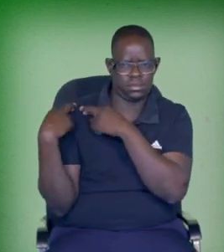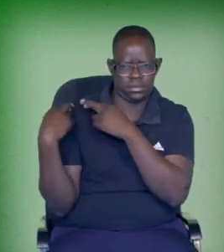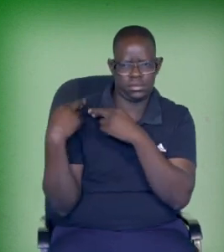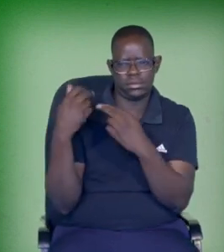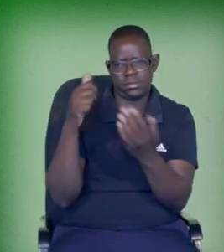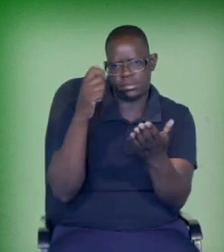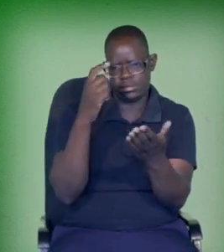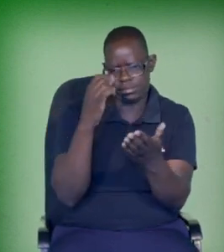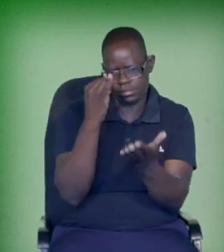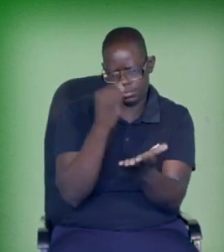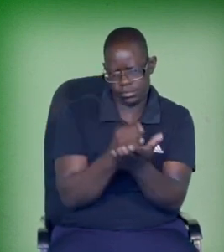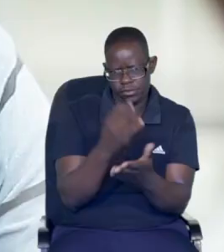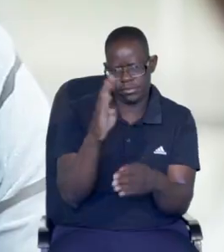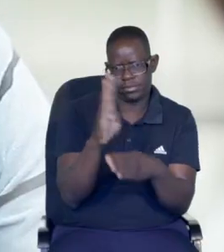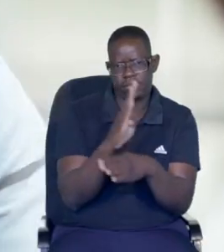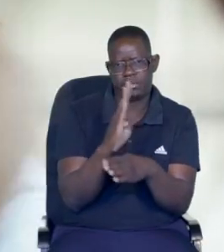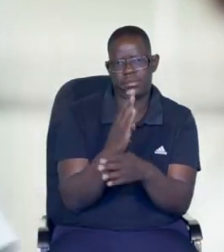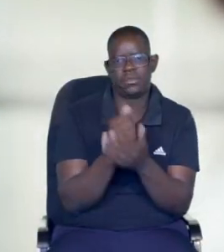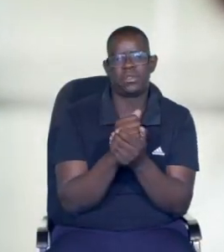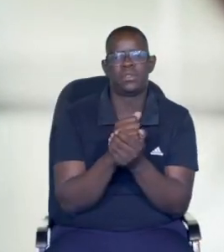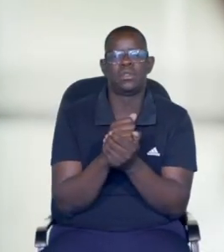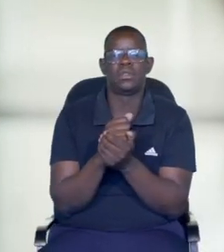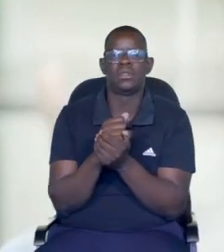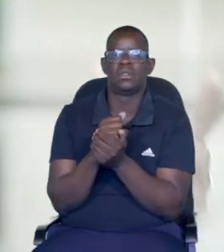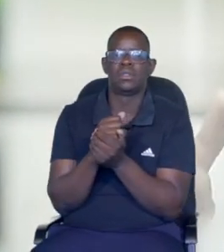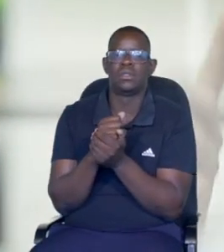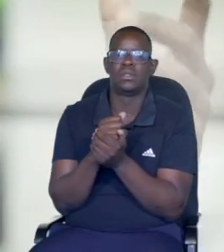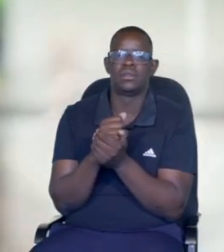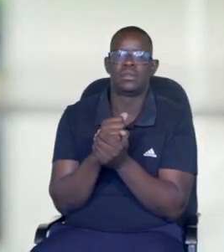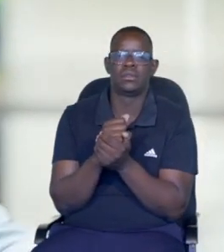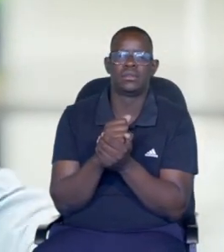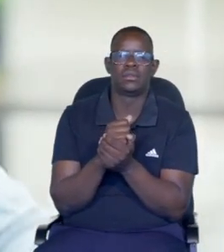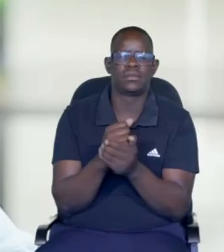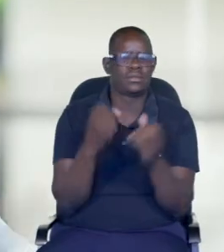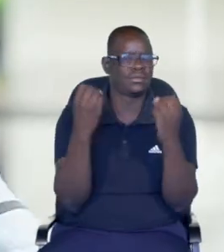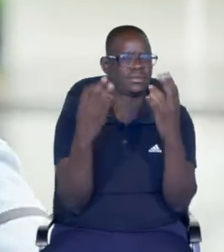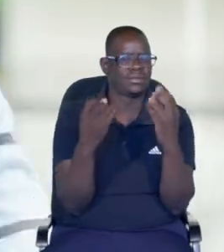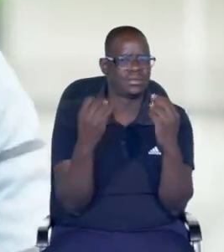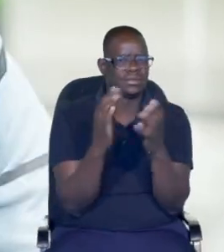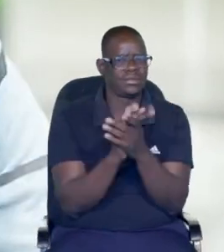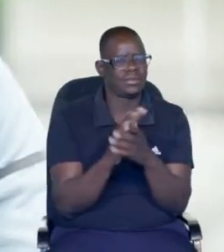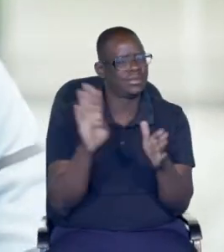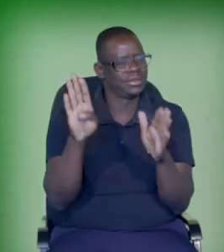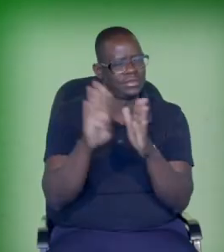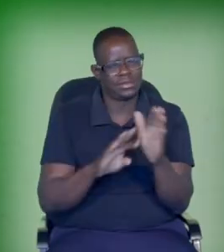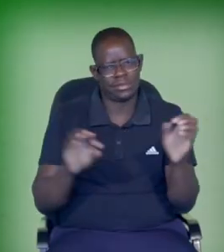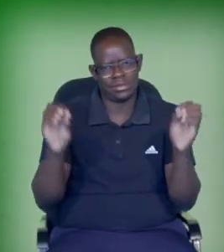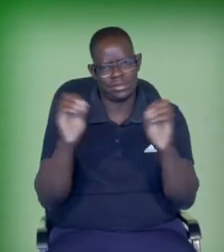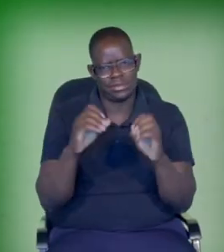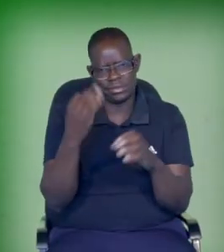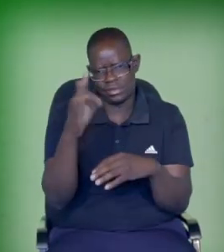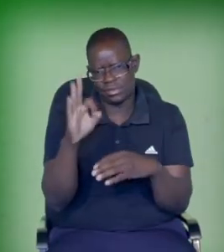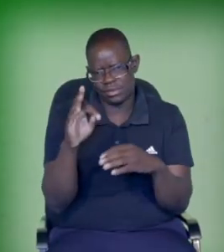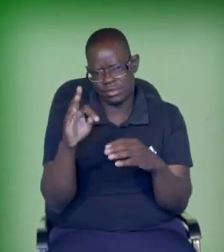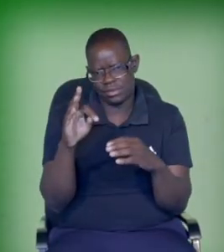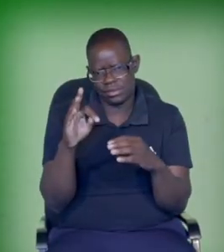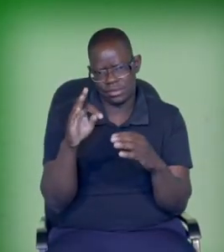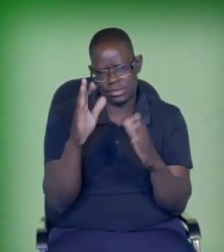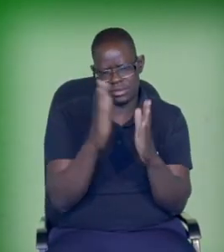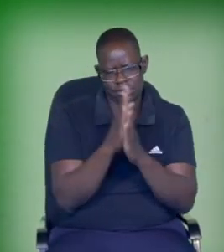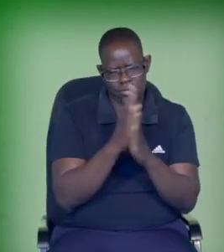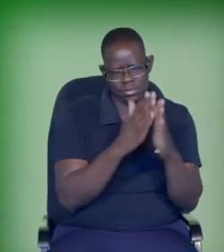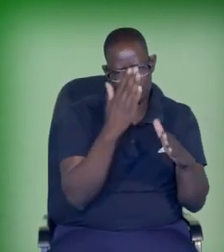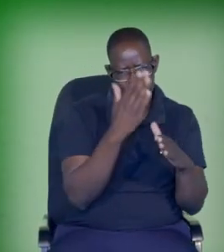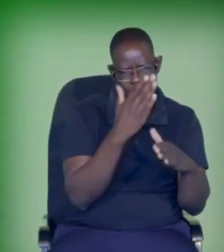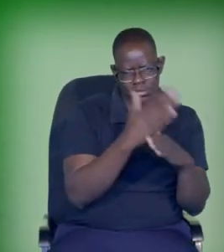the debts of the business. Yo, that's too much, man. You'll be left with nothing. If one partner is